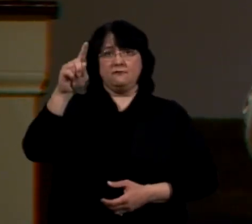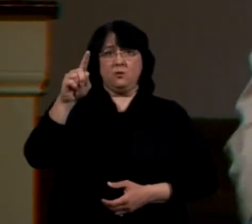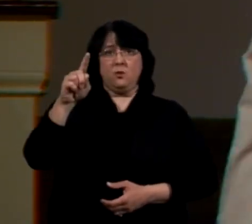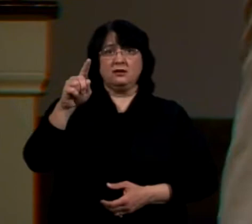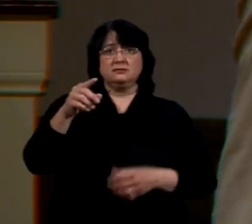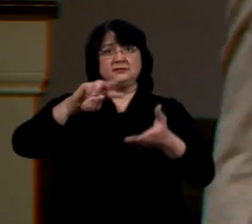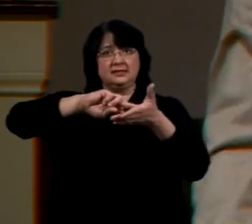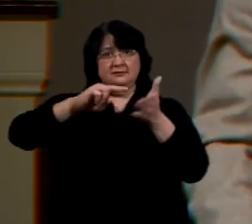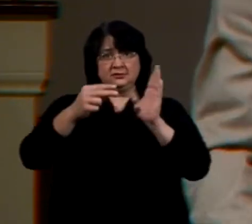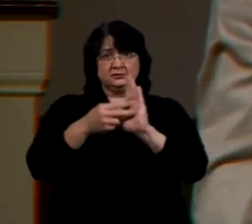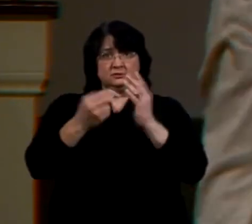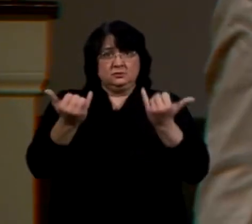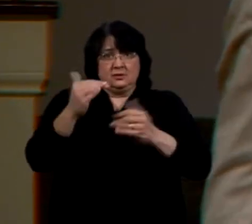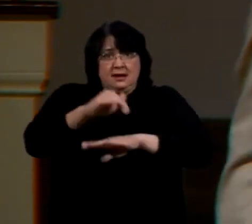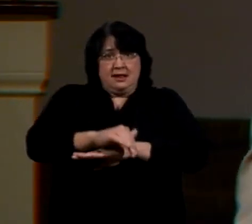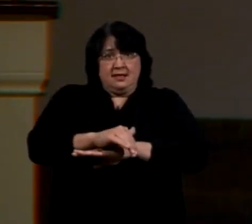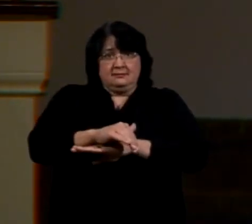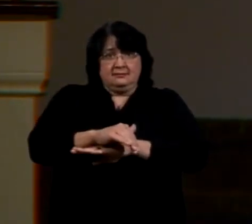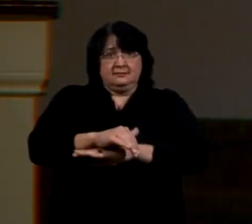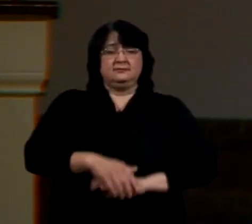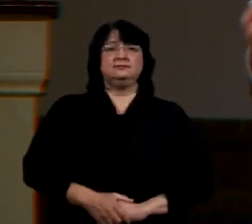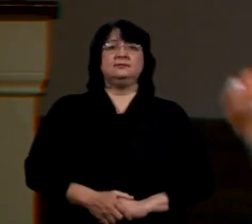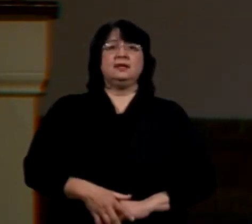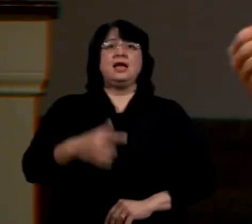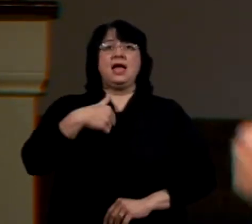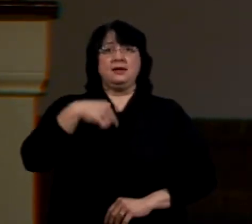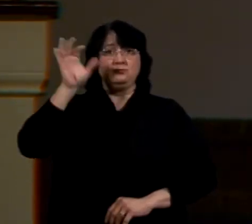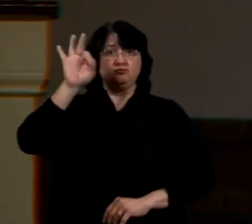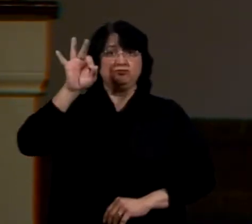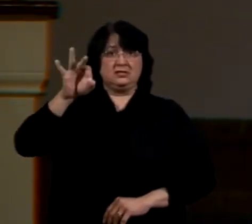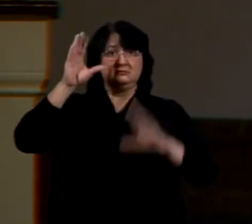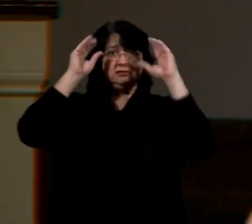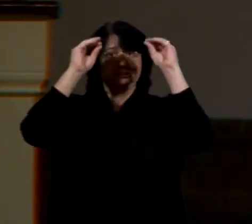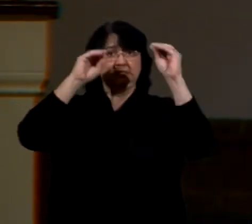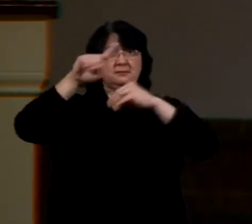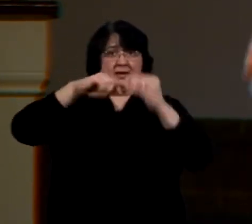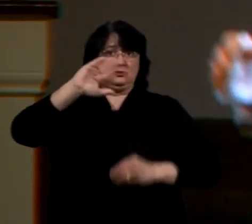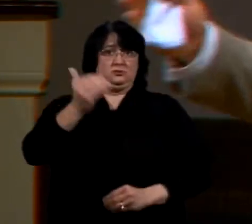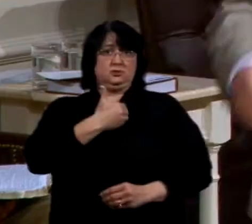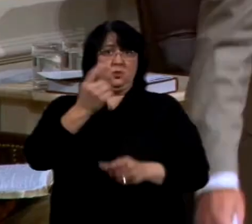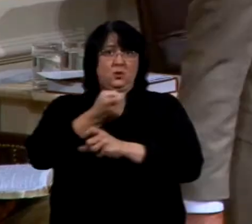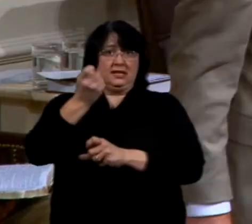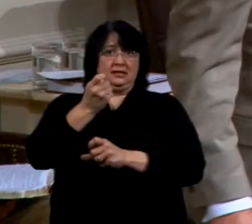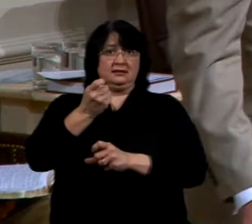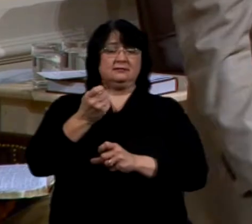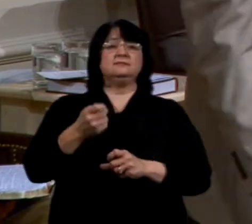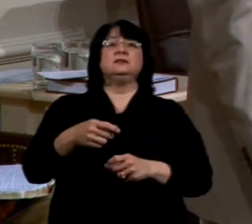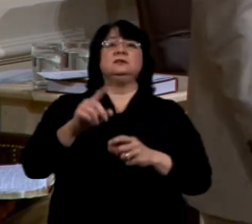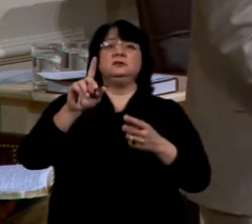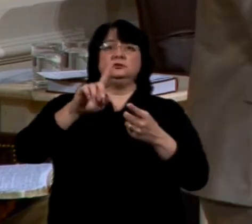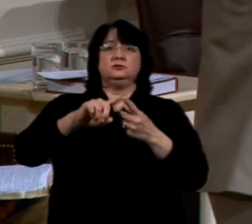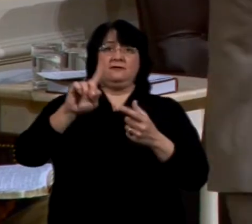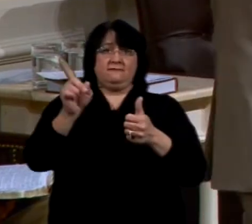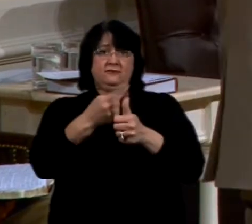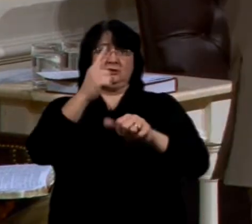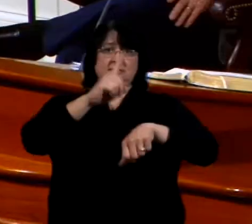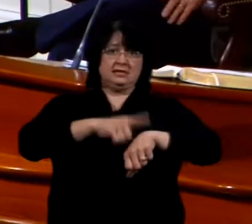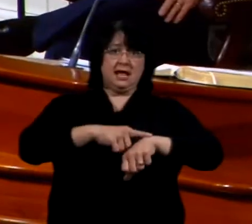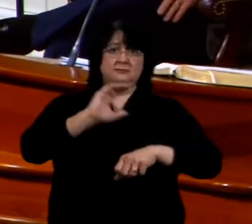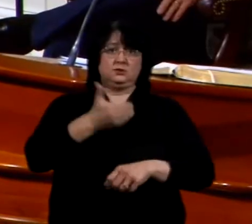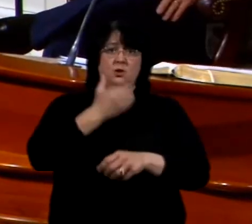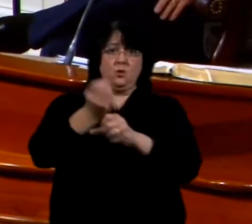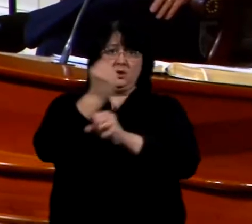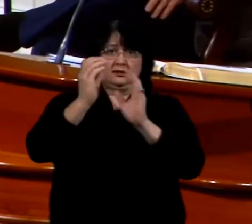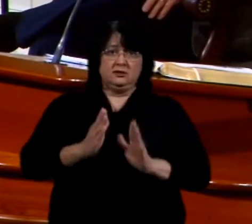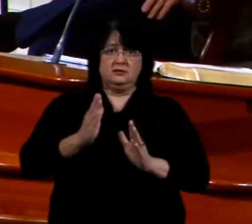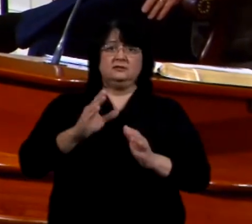of definition tonight, when I preach and teach on this, a first-time soul winner involves four things.